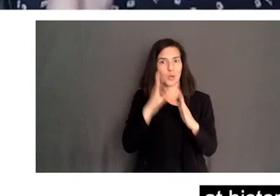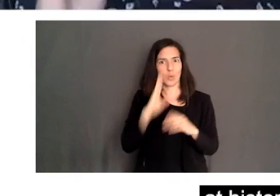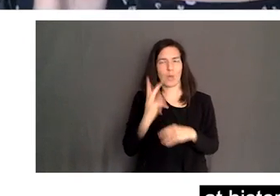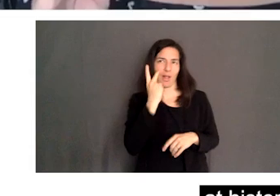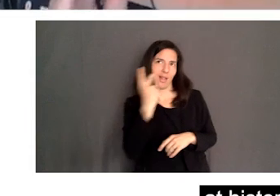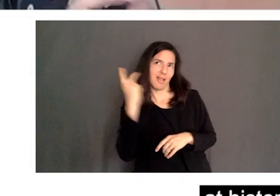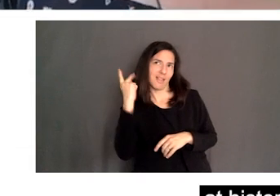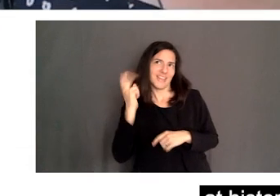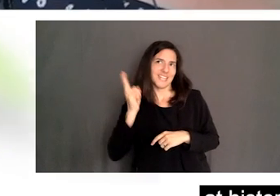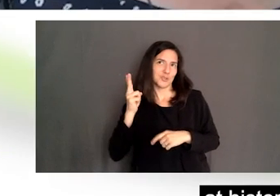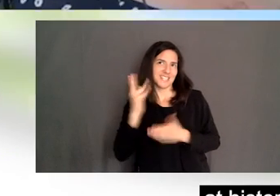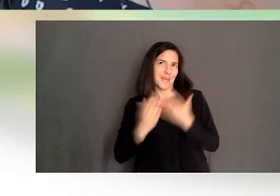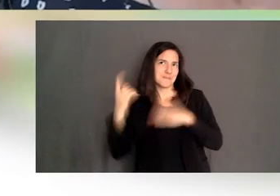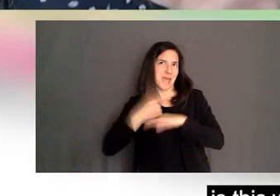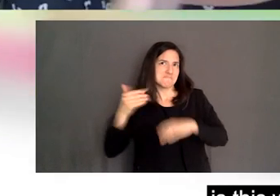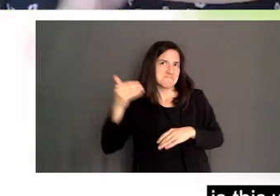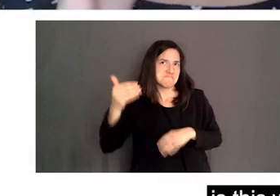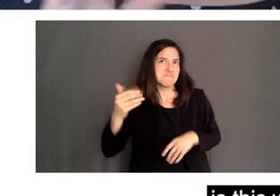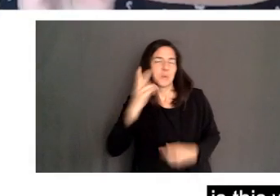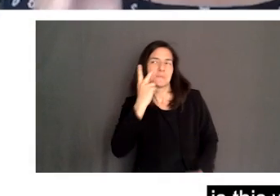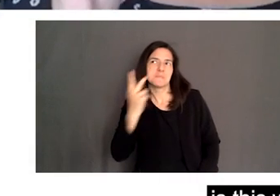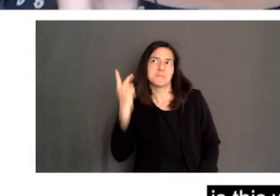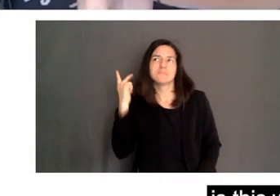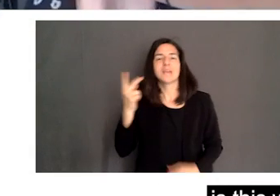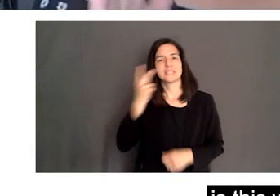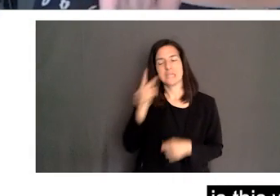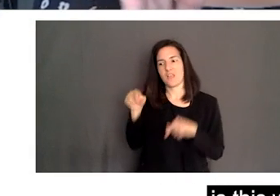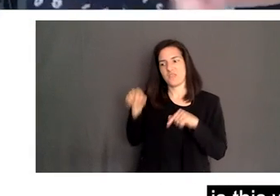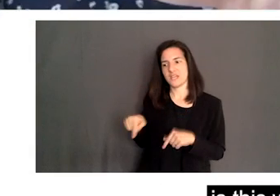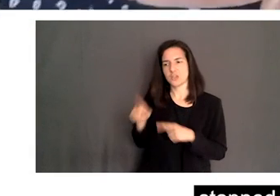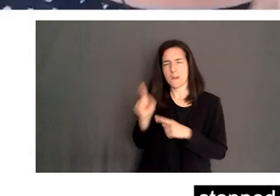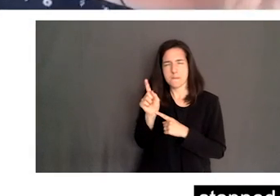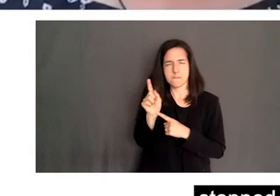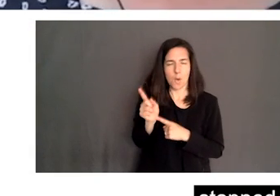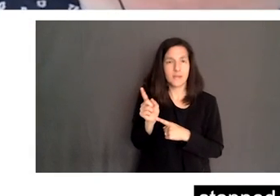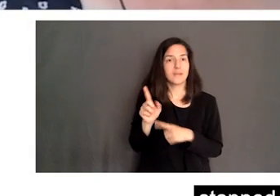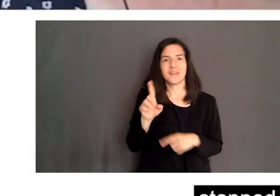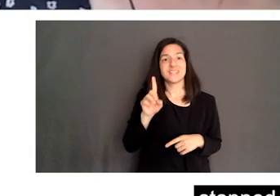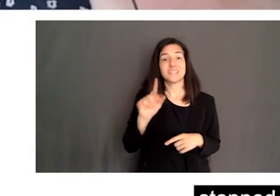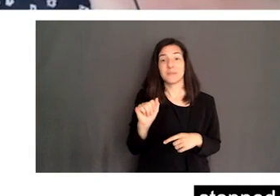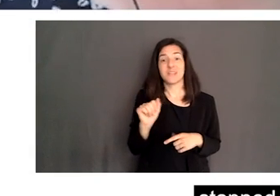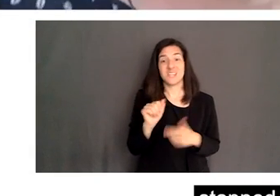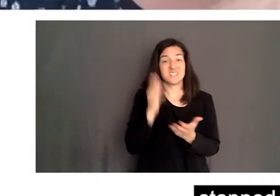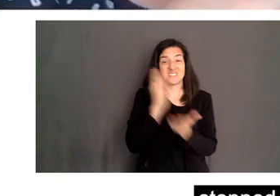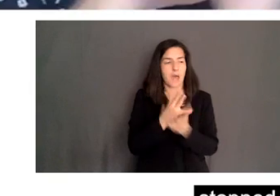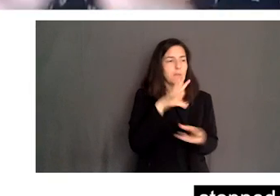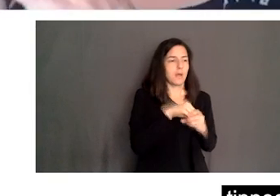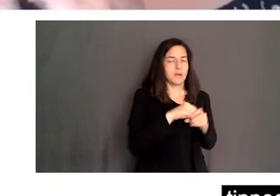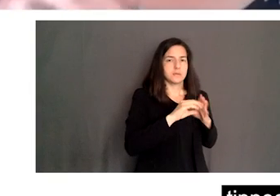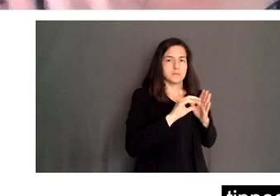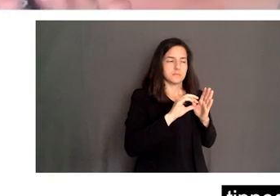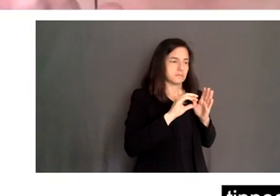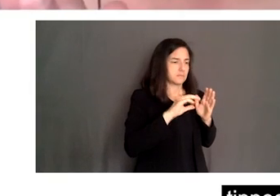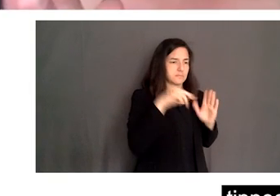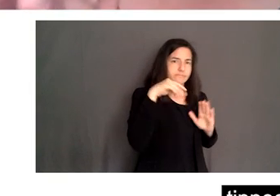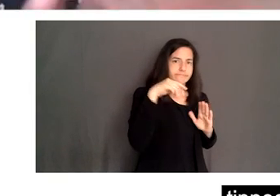And what we're going to see, Minister, is this was the crucial moment where disability stopped being in the medical paradigm and truly tipped